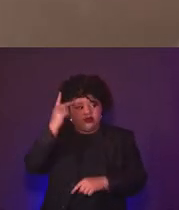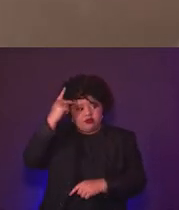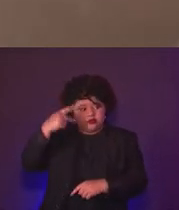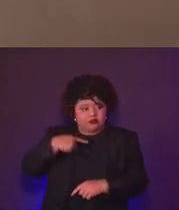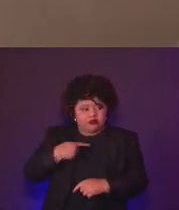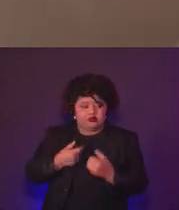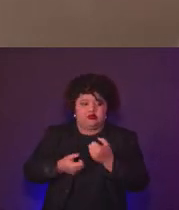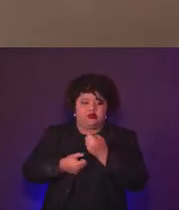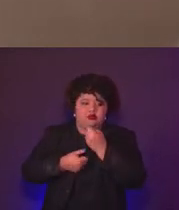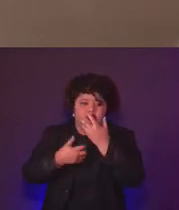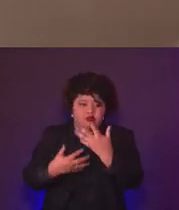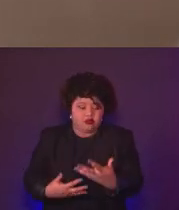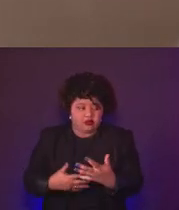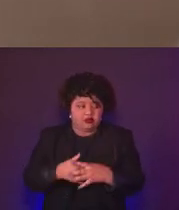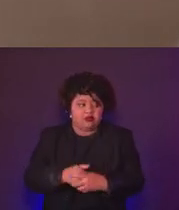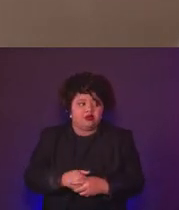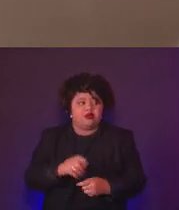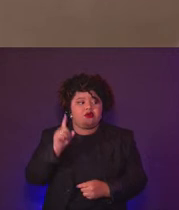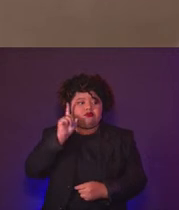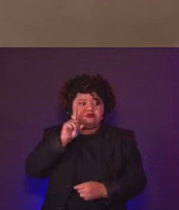loan to USA Today in